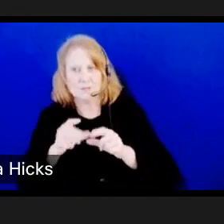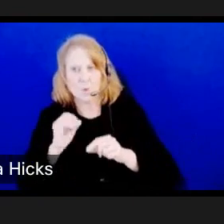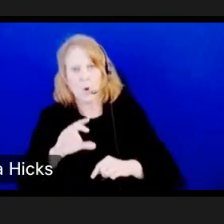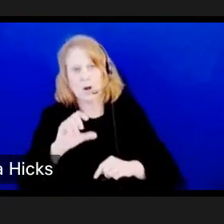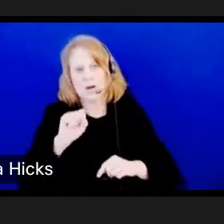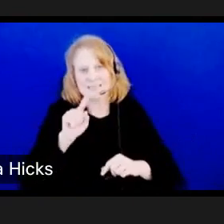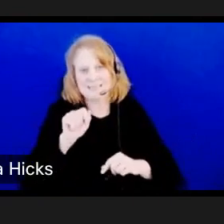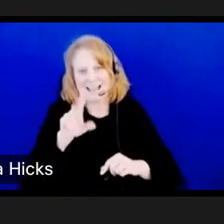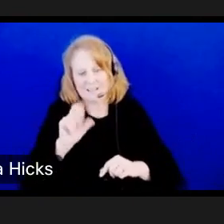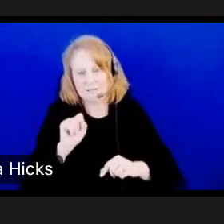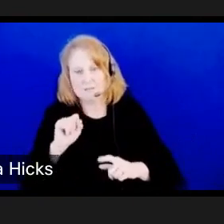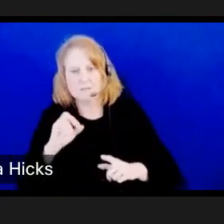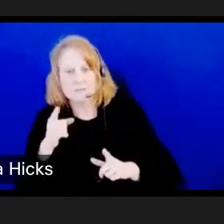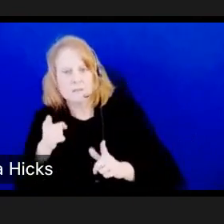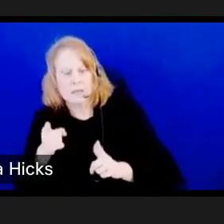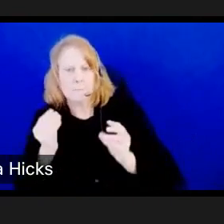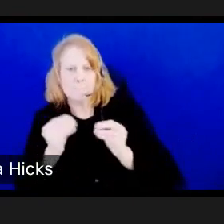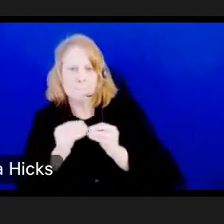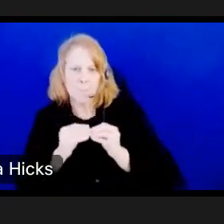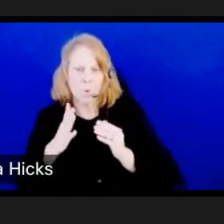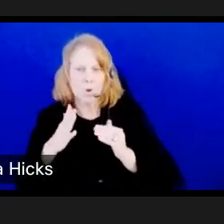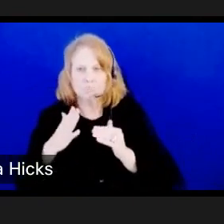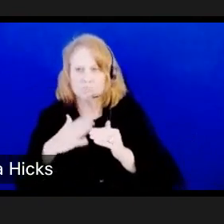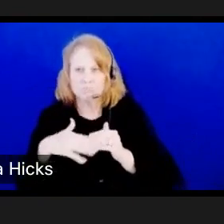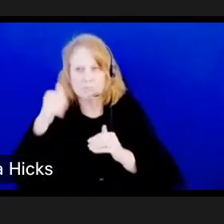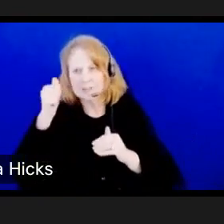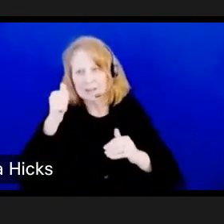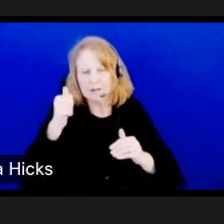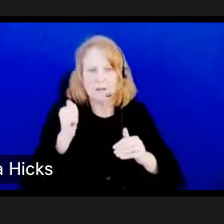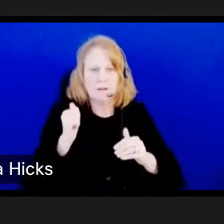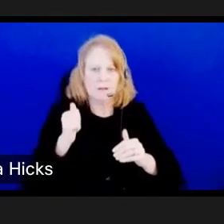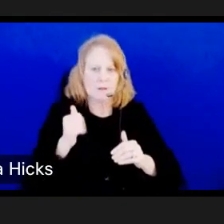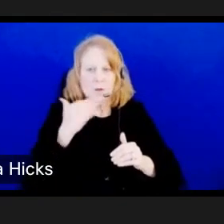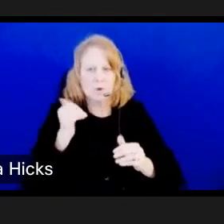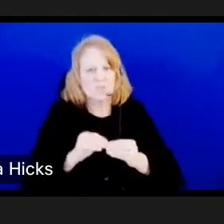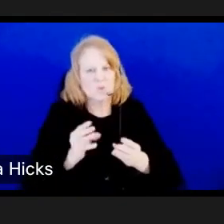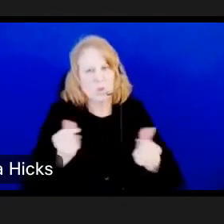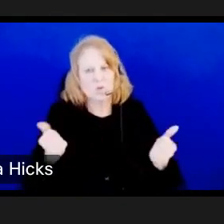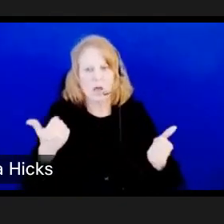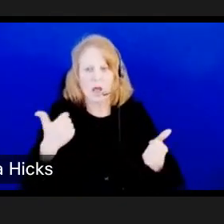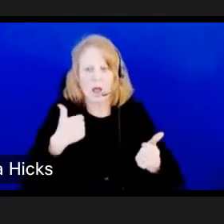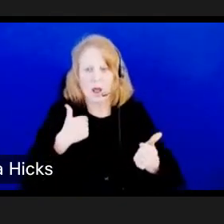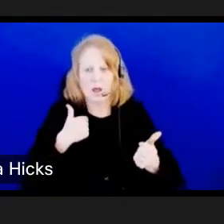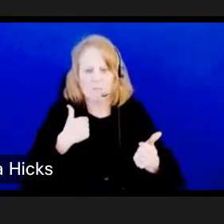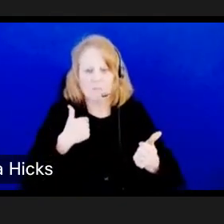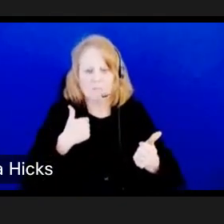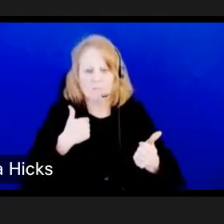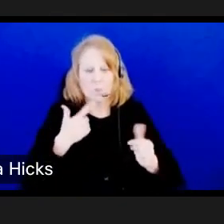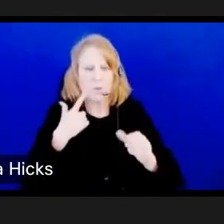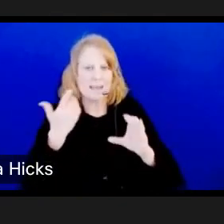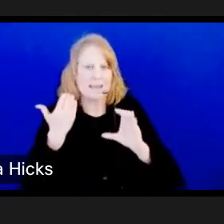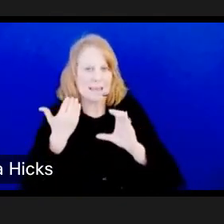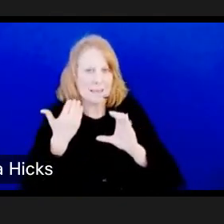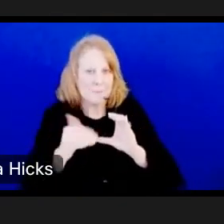would be a much simpler and more efficacious solution. And I am getting just email after email